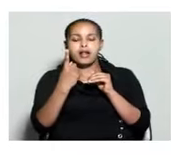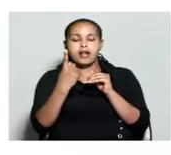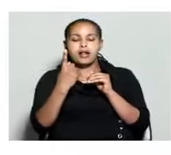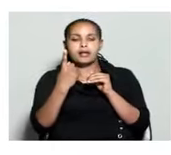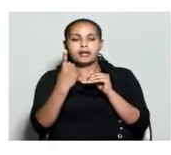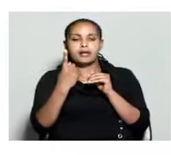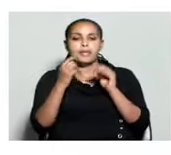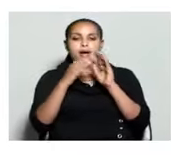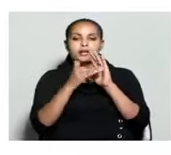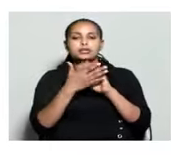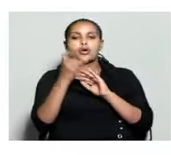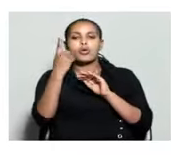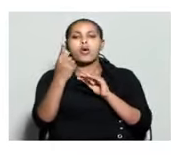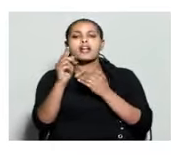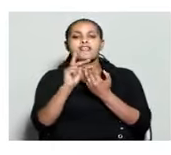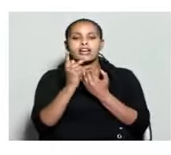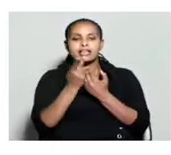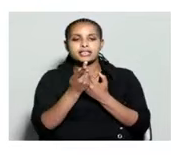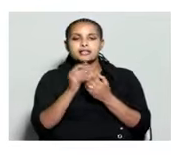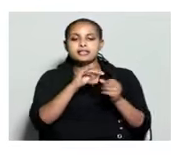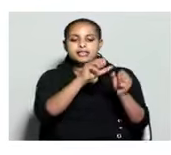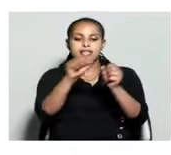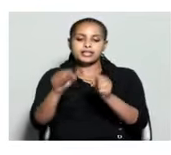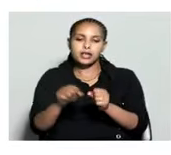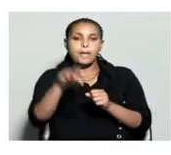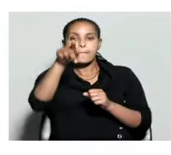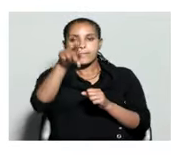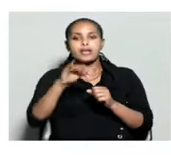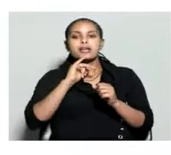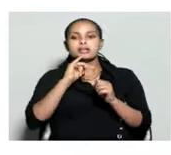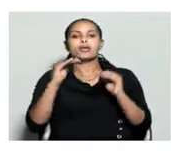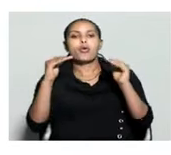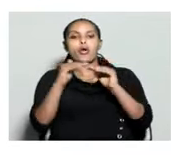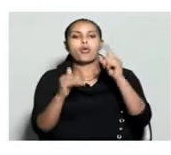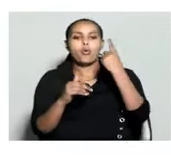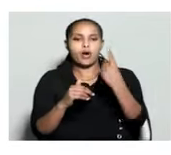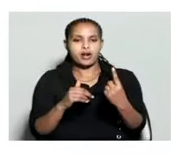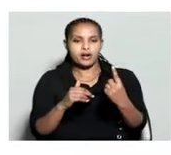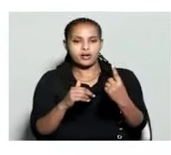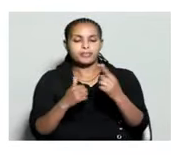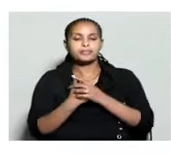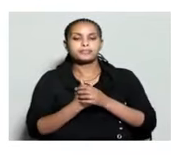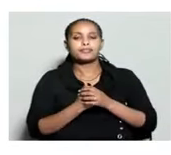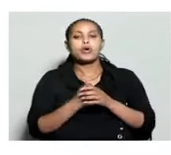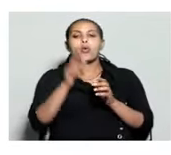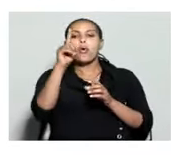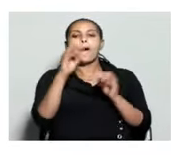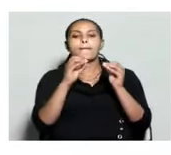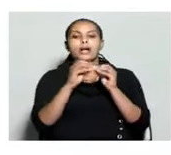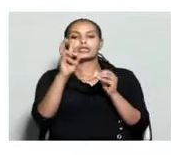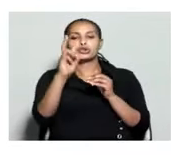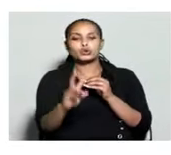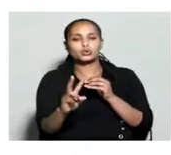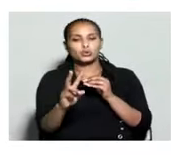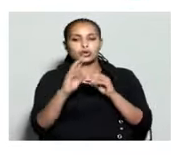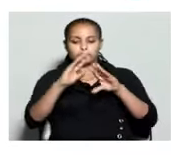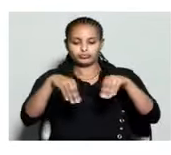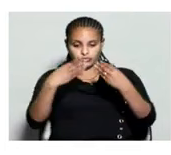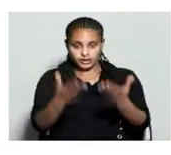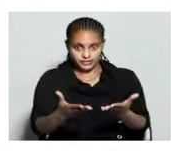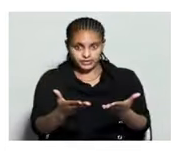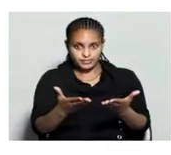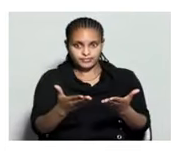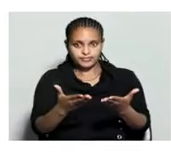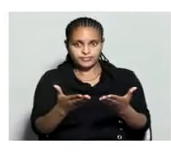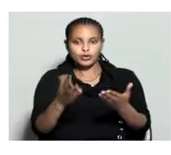P is a one phase system, P equal 1. 1 plus 2